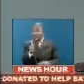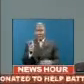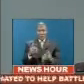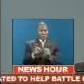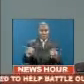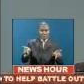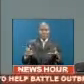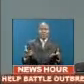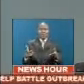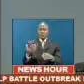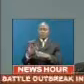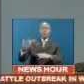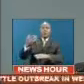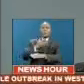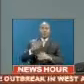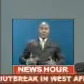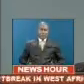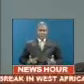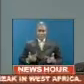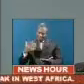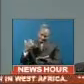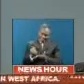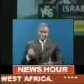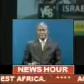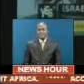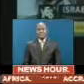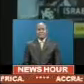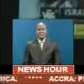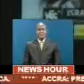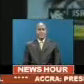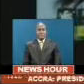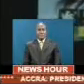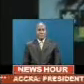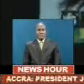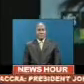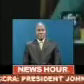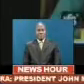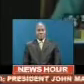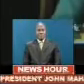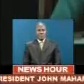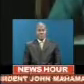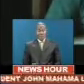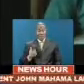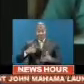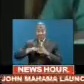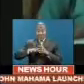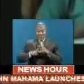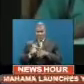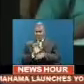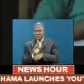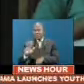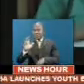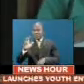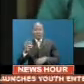opportunity given to improve on their lives. I started with the 300 Ghana cedis from my kitchen at